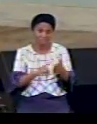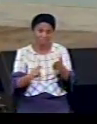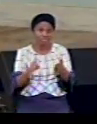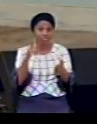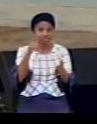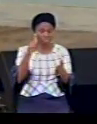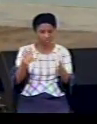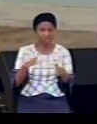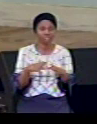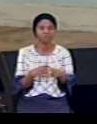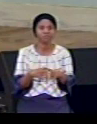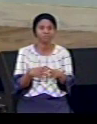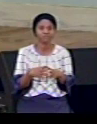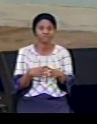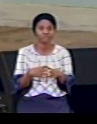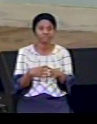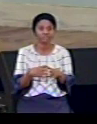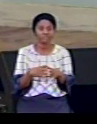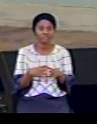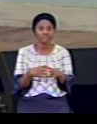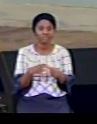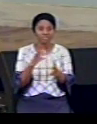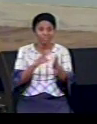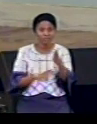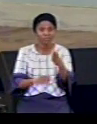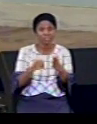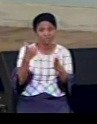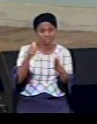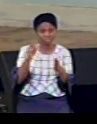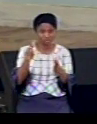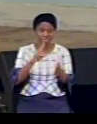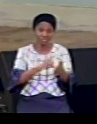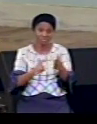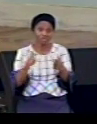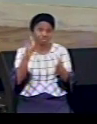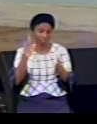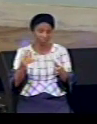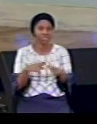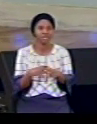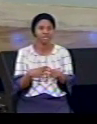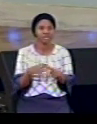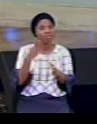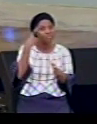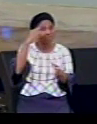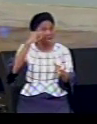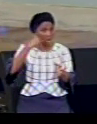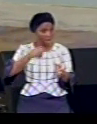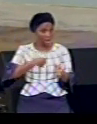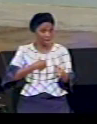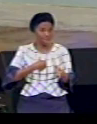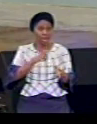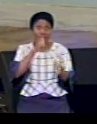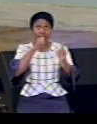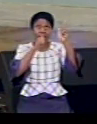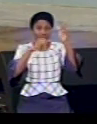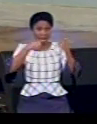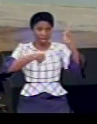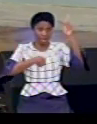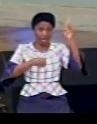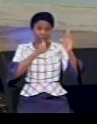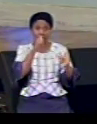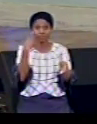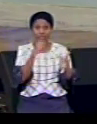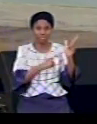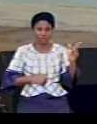25. Ezekiel chapter 12, verse 25. I am the Lord. I will